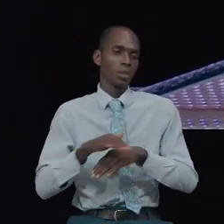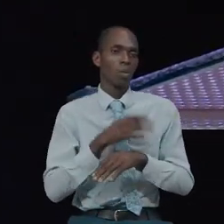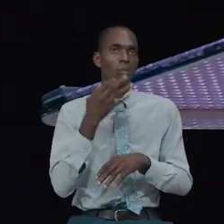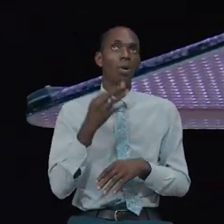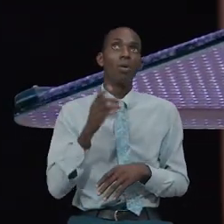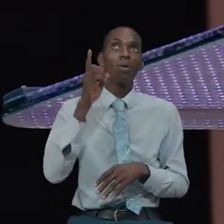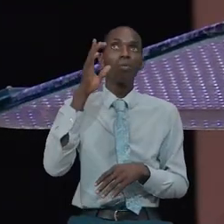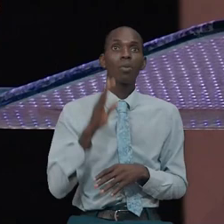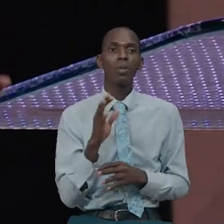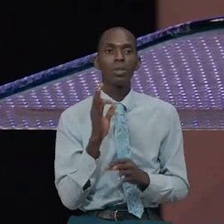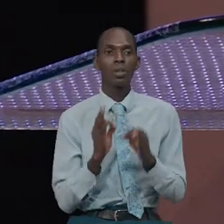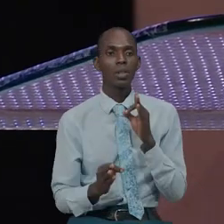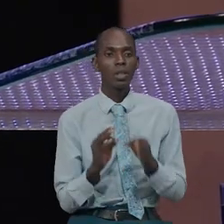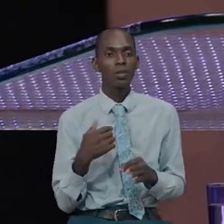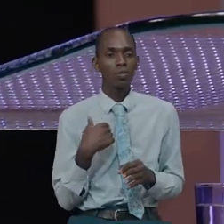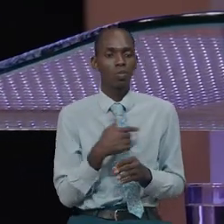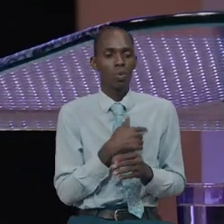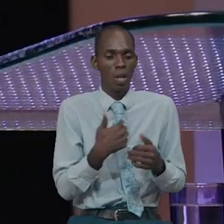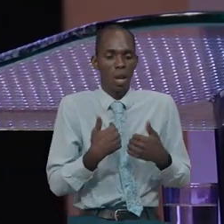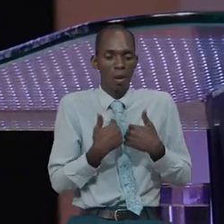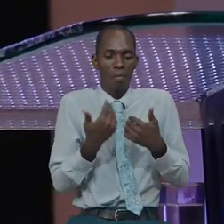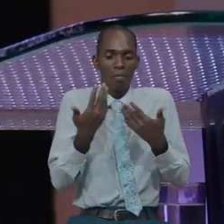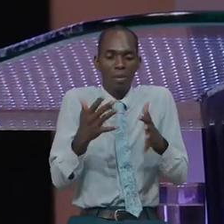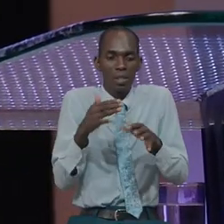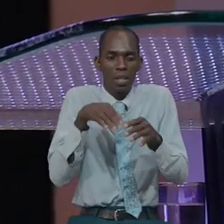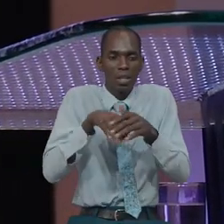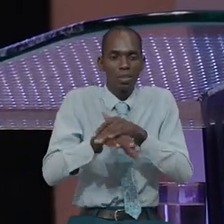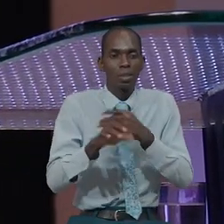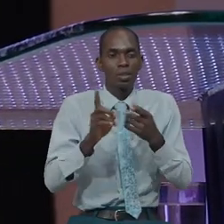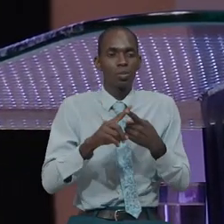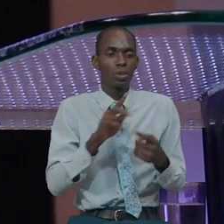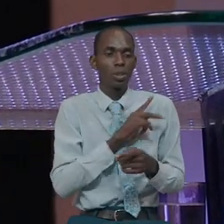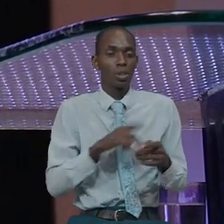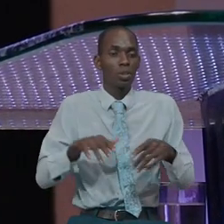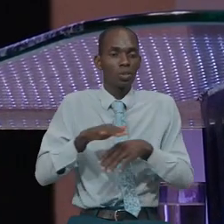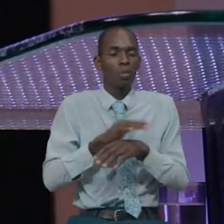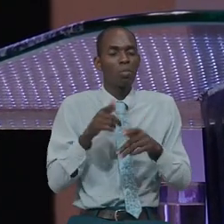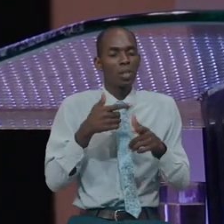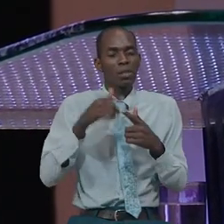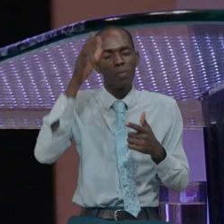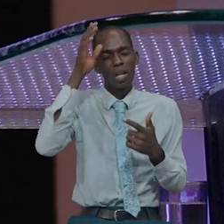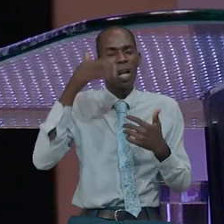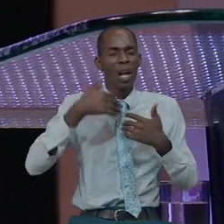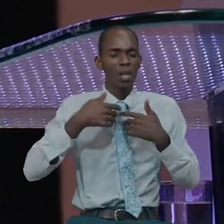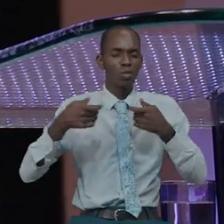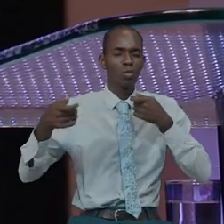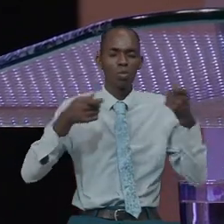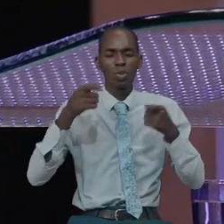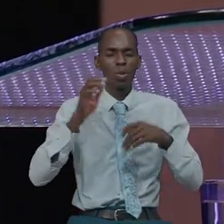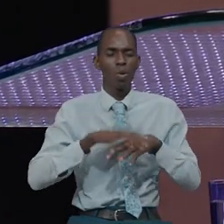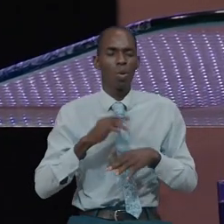God. If we have entered into the kingdom, then the Father has dominion over us. And